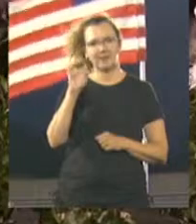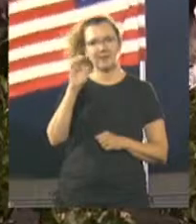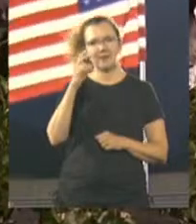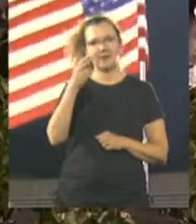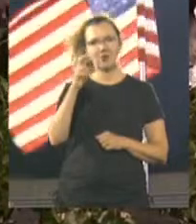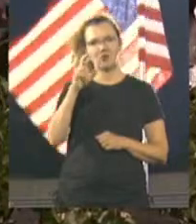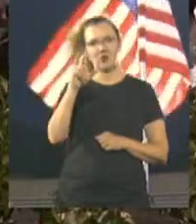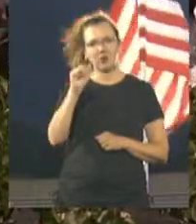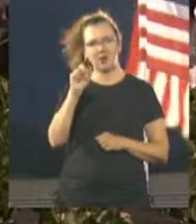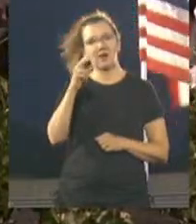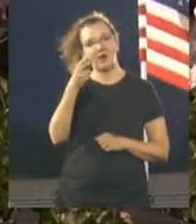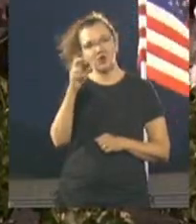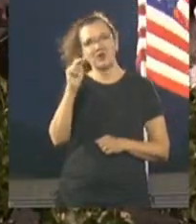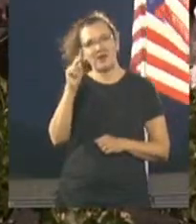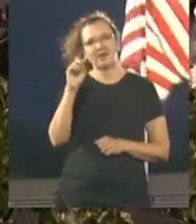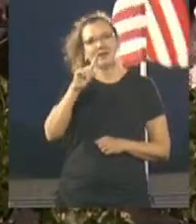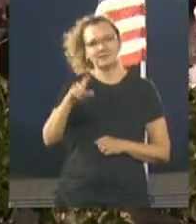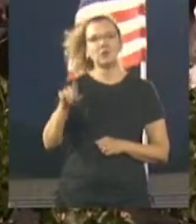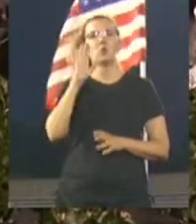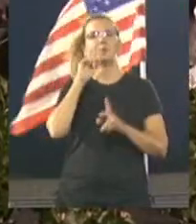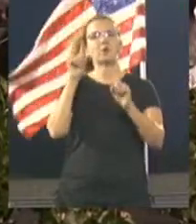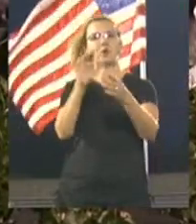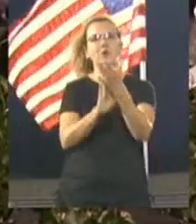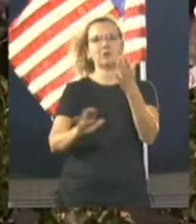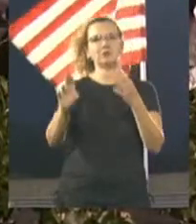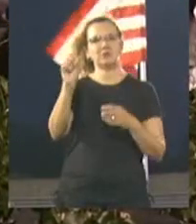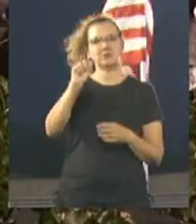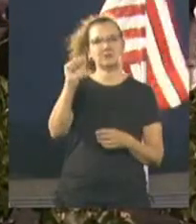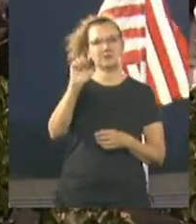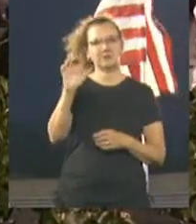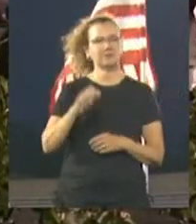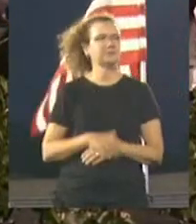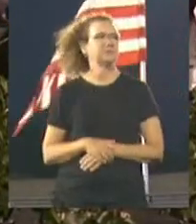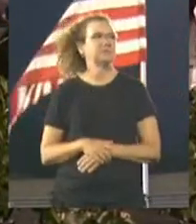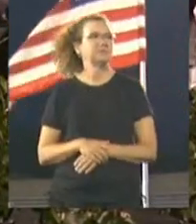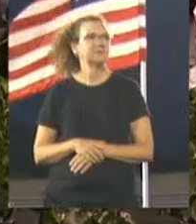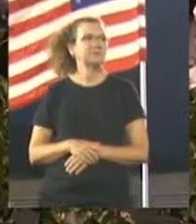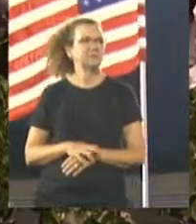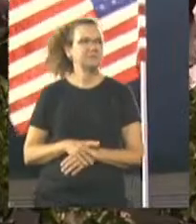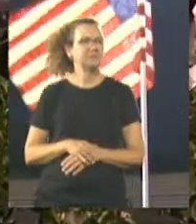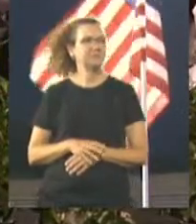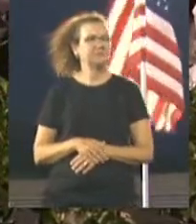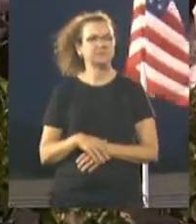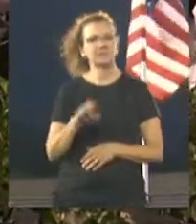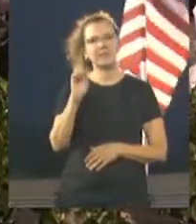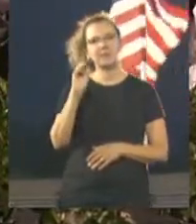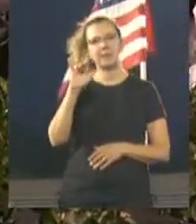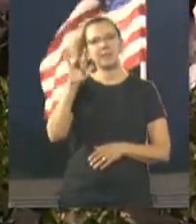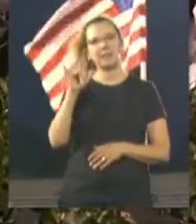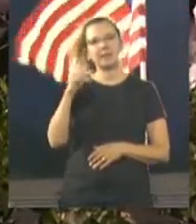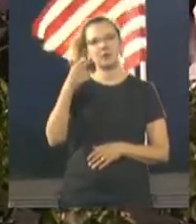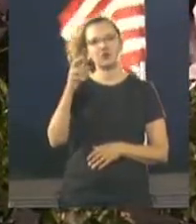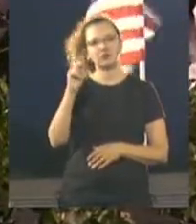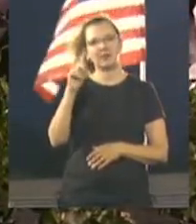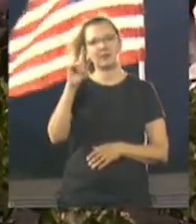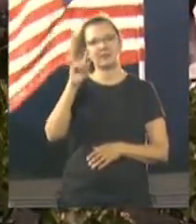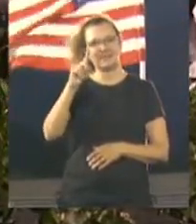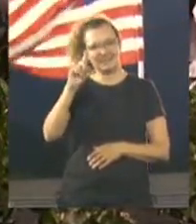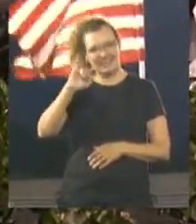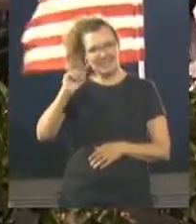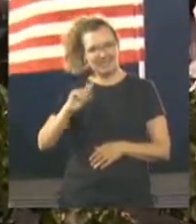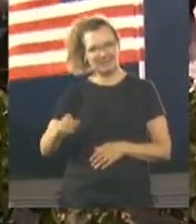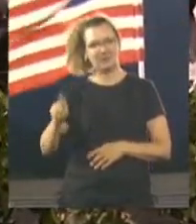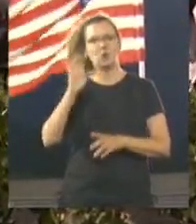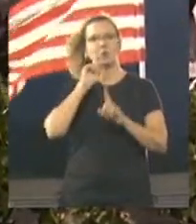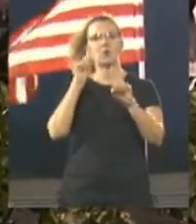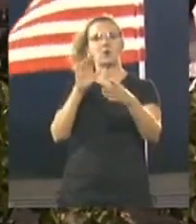Herrera Hernandez will be attending San Antonio College. Emily Hernandez Diaz will be